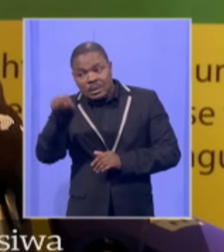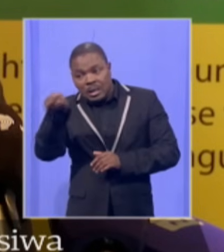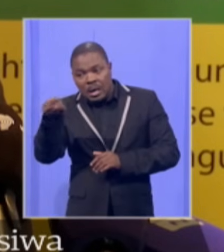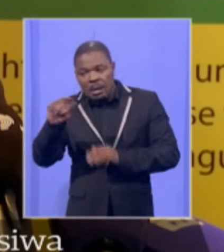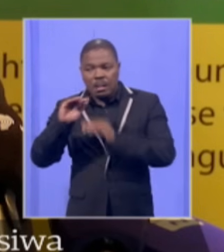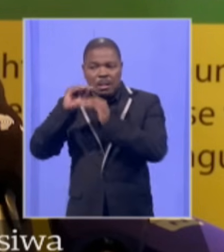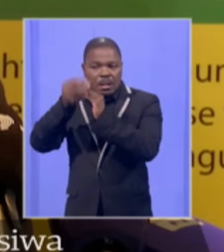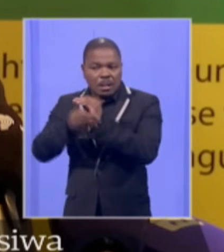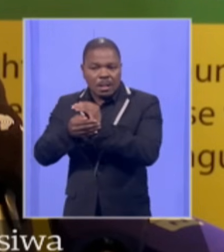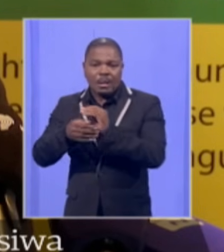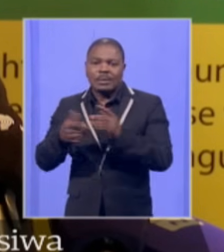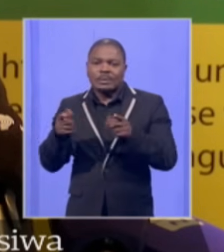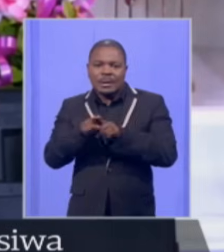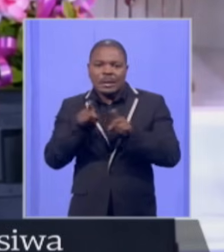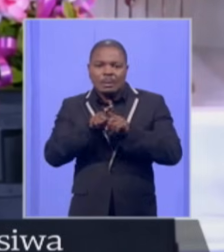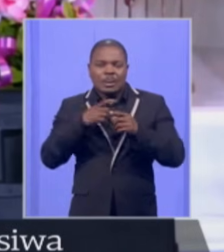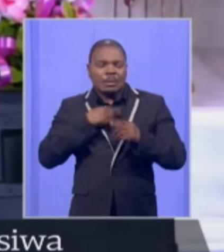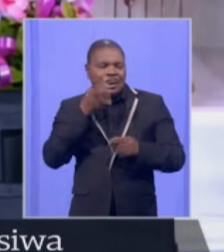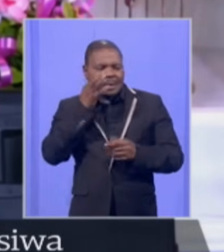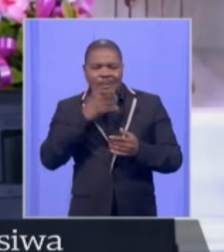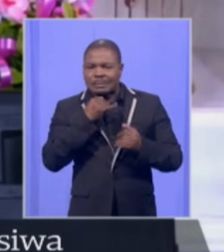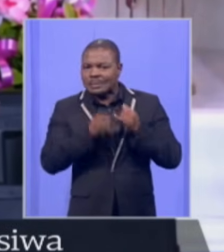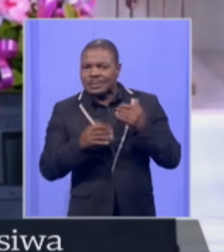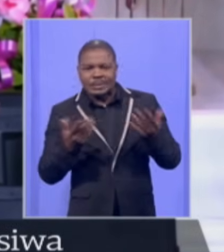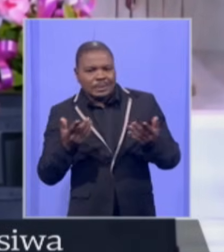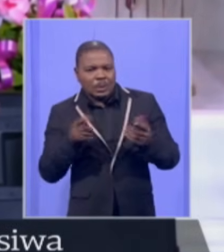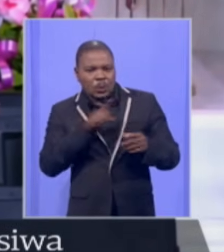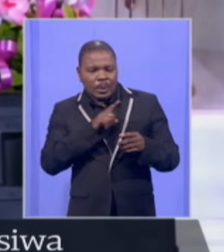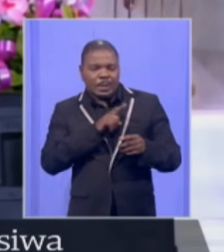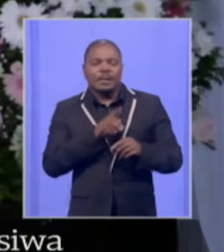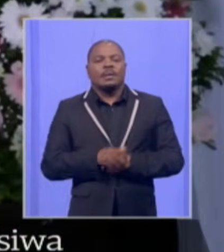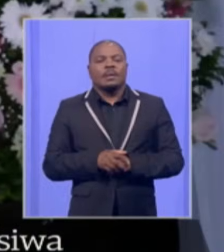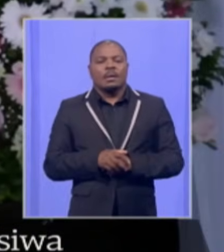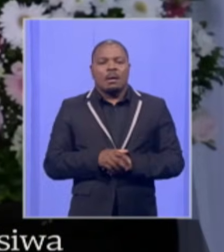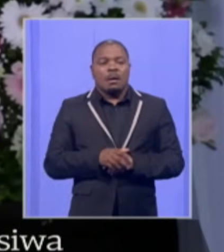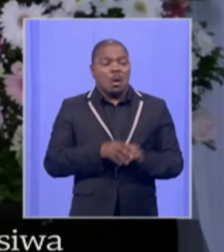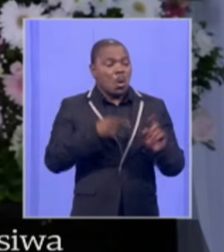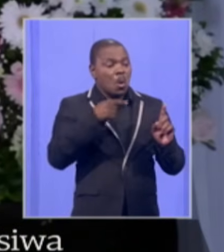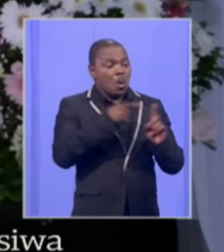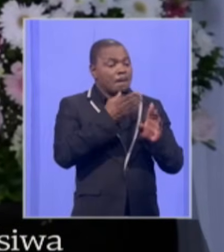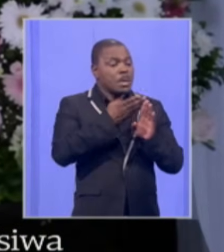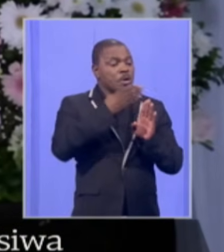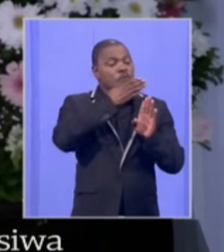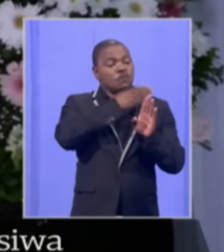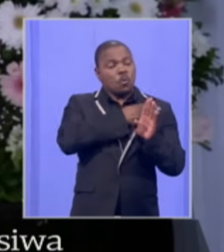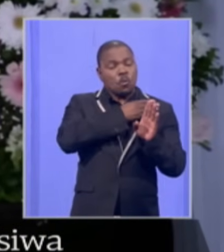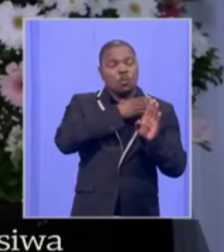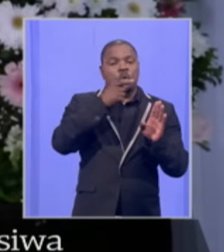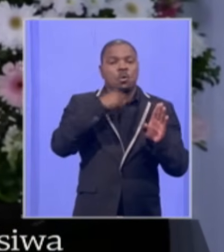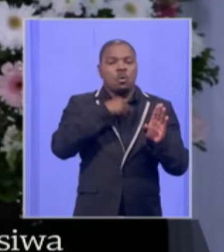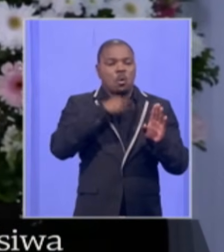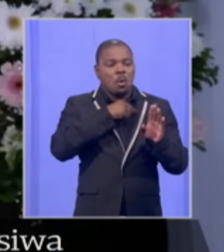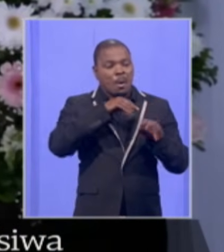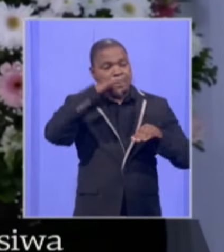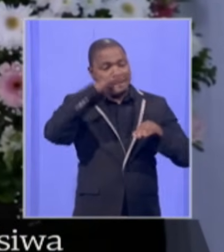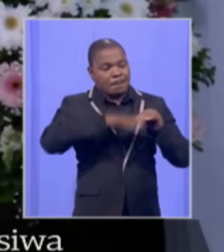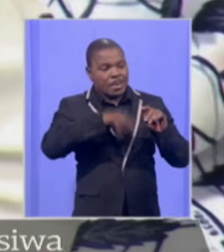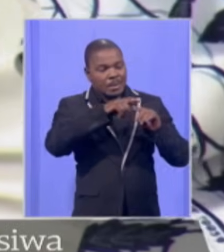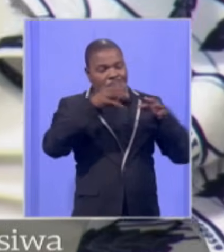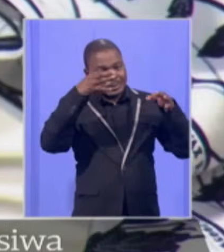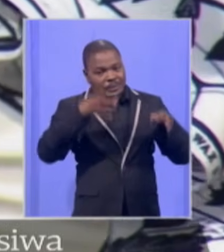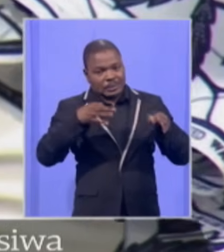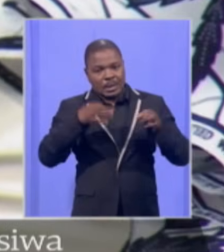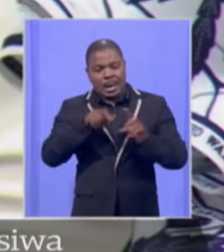ka ntlha ya fa le sa bonagale. Matsatsi a sekae pele ga katlholo ya gao Motoso, Pamela Mabini yo a ntshitseng mosika sekhurumelo